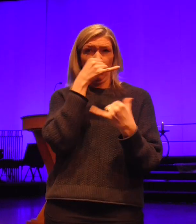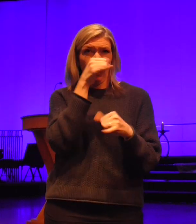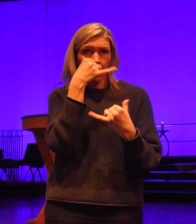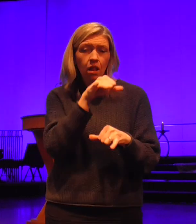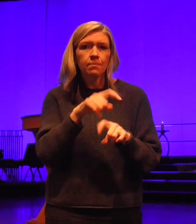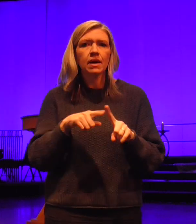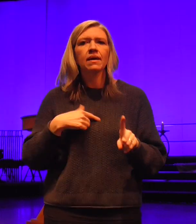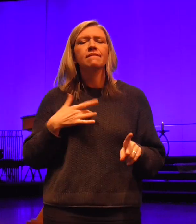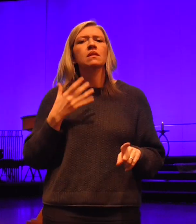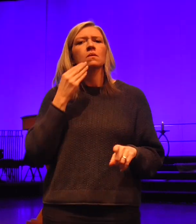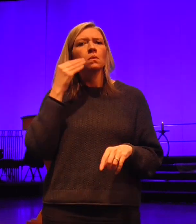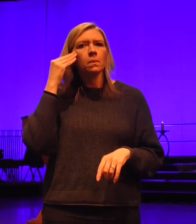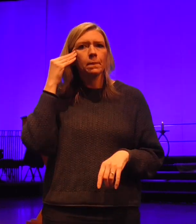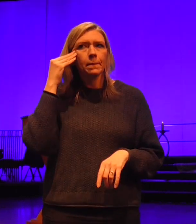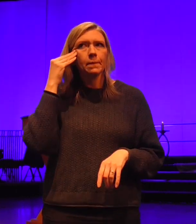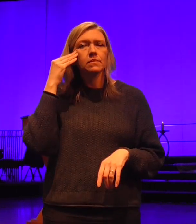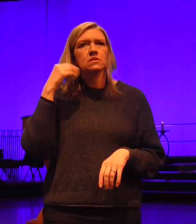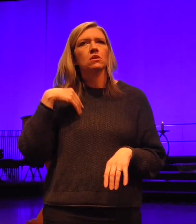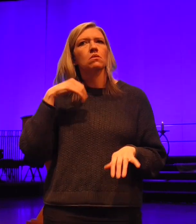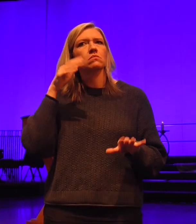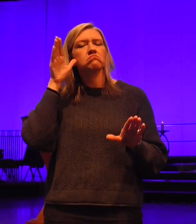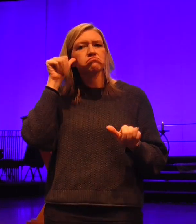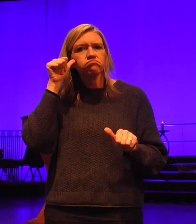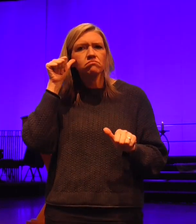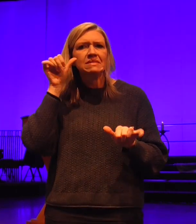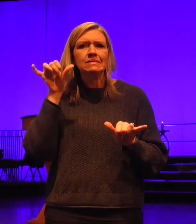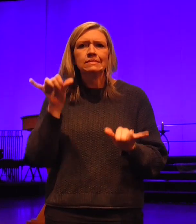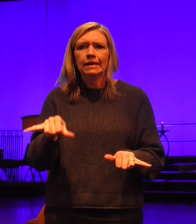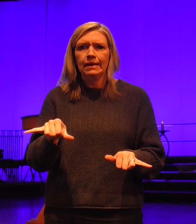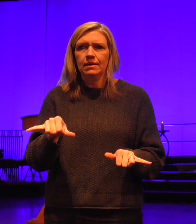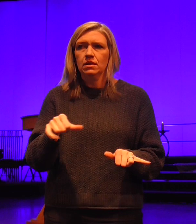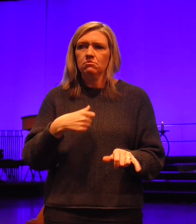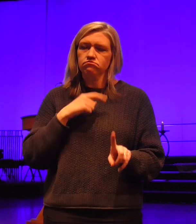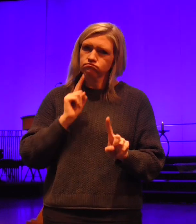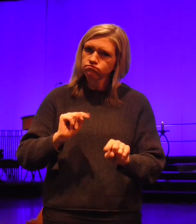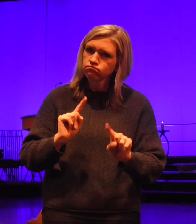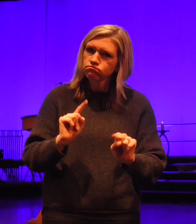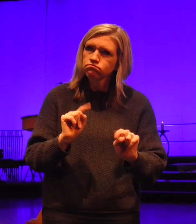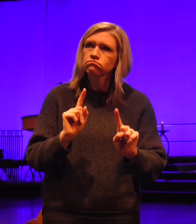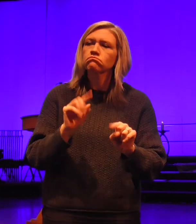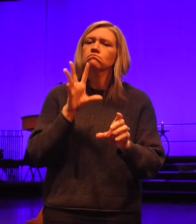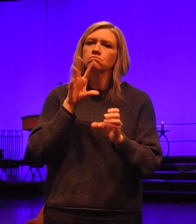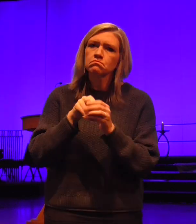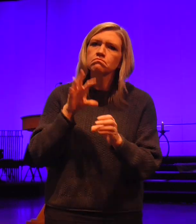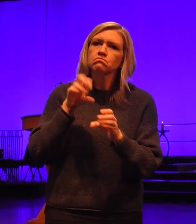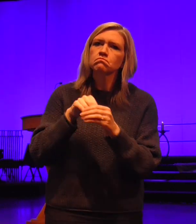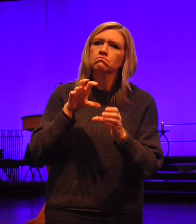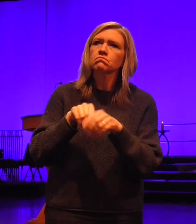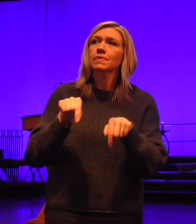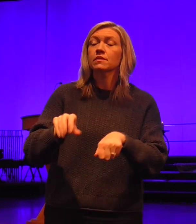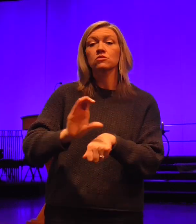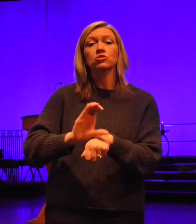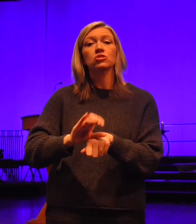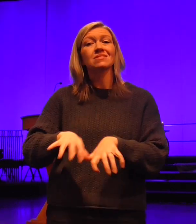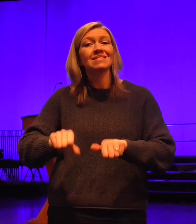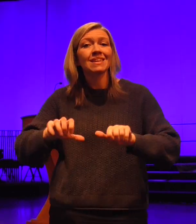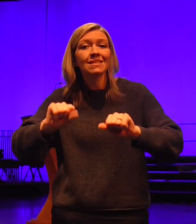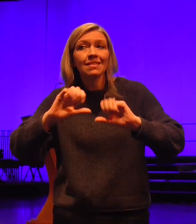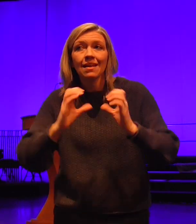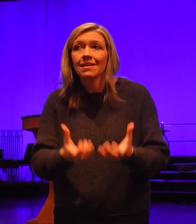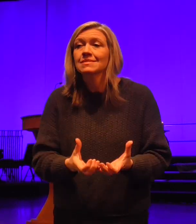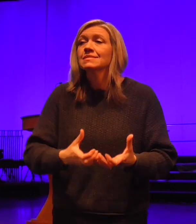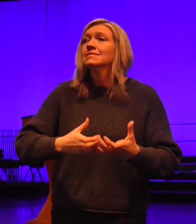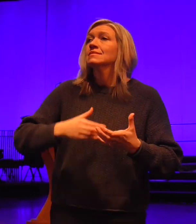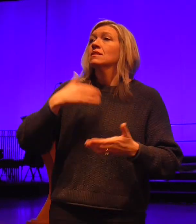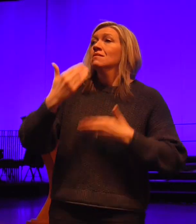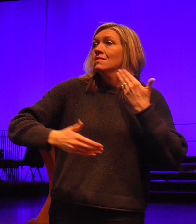And I stuck with it. And I was passionately here and participating in church and began to take classes. And